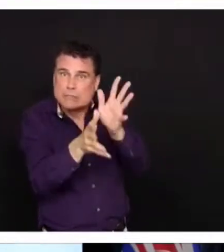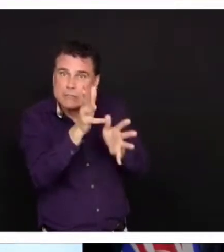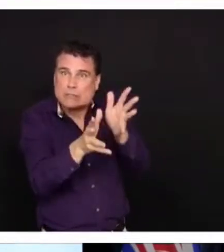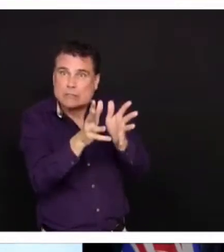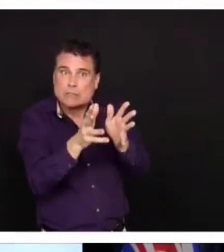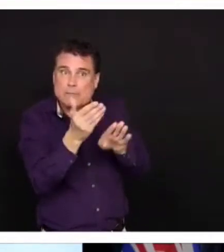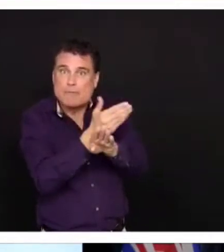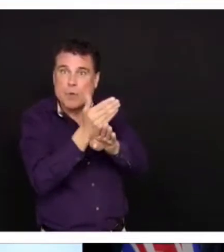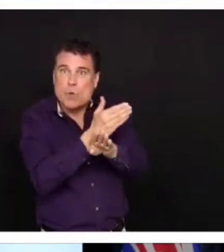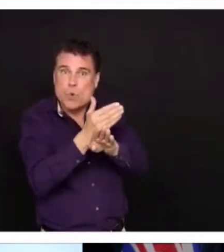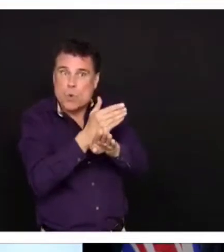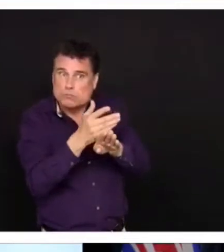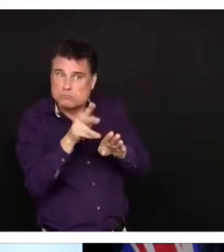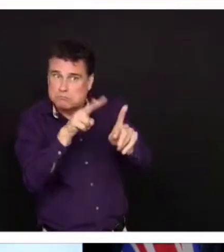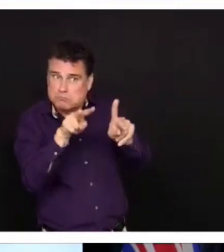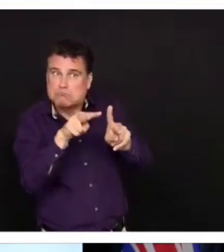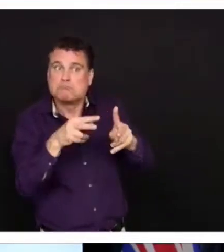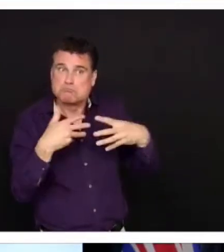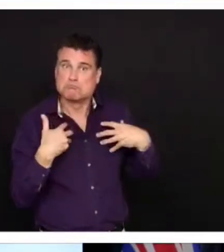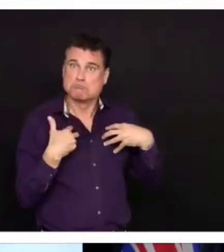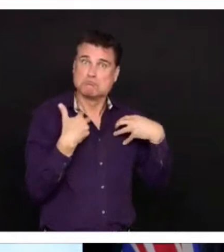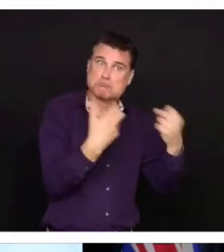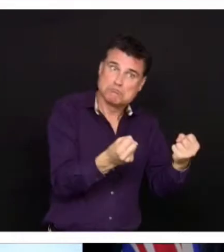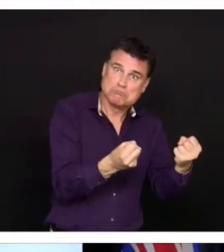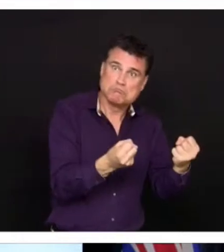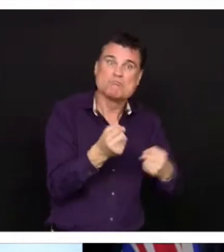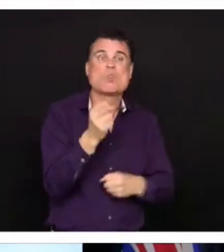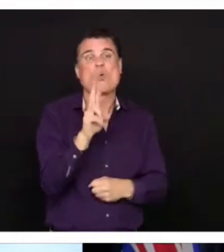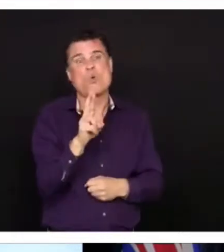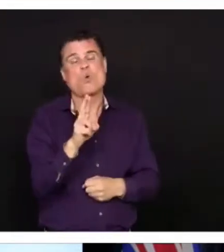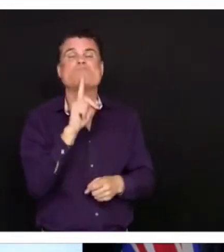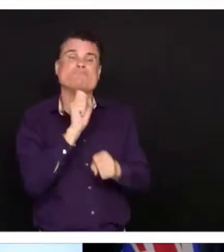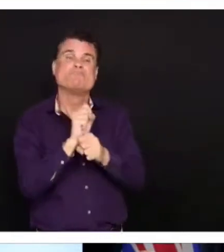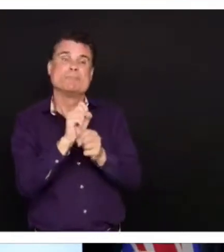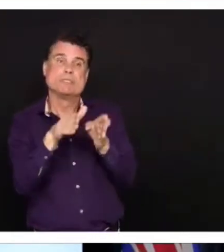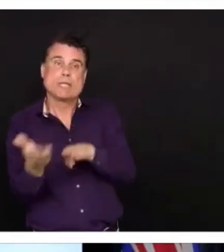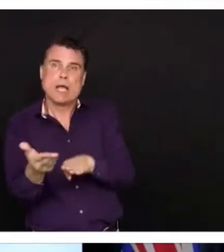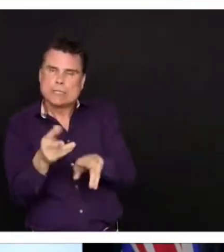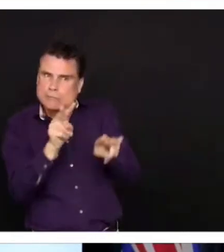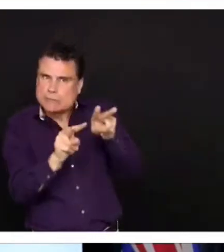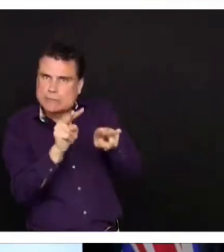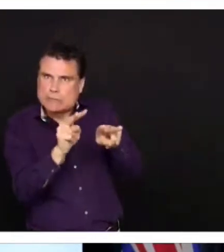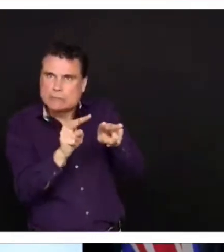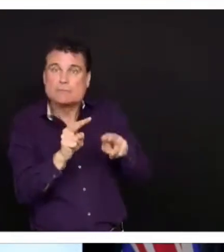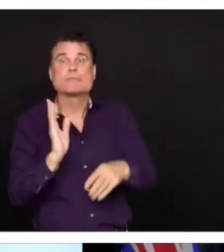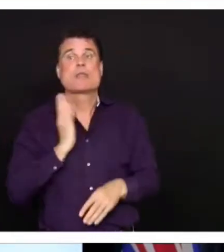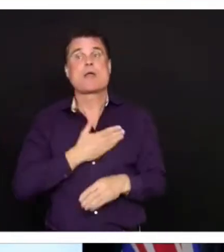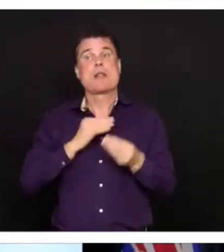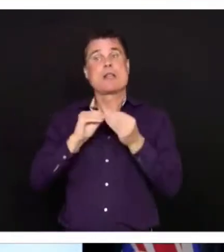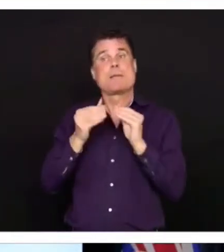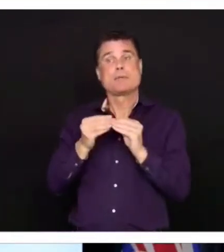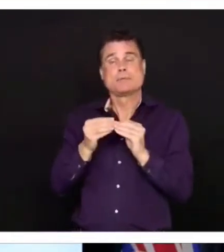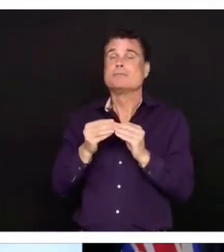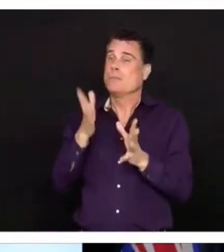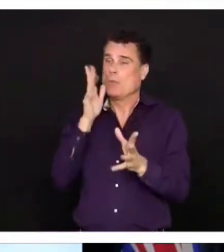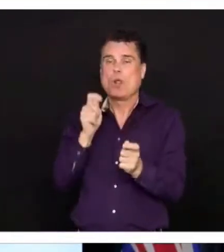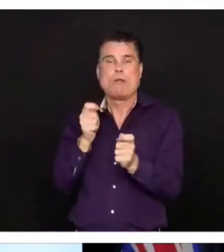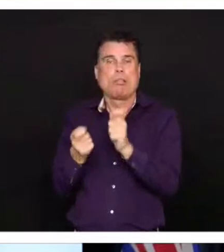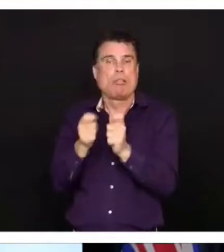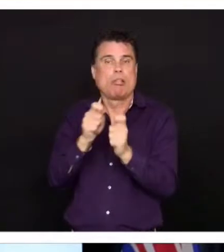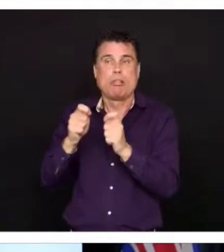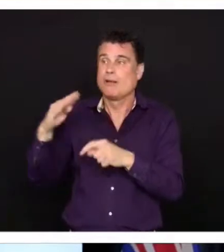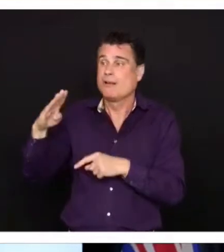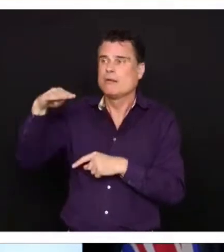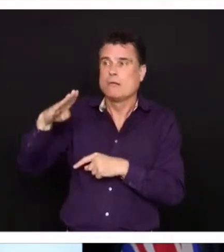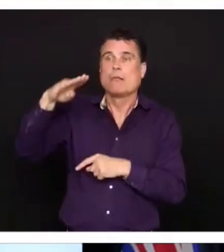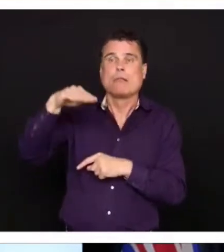The next slide is the same information, but presented BC relative to our